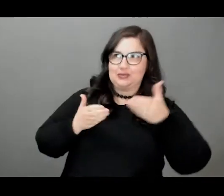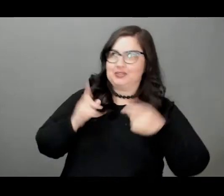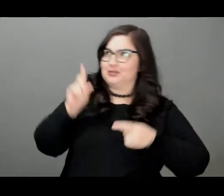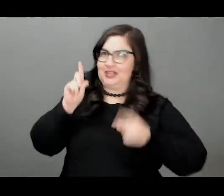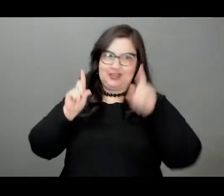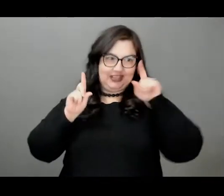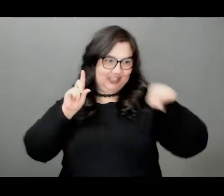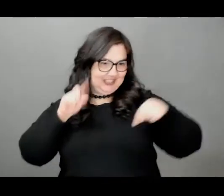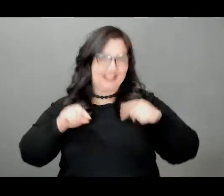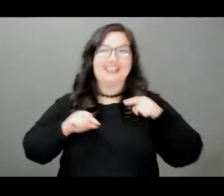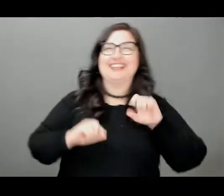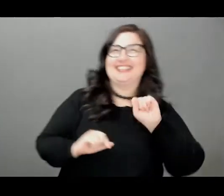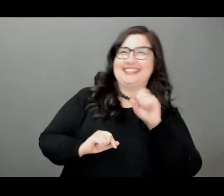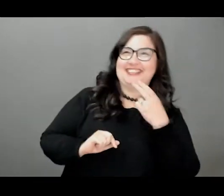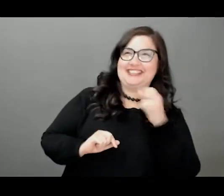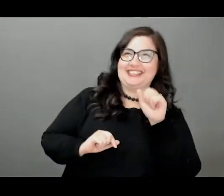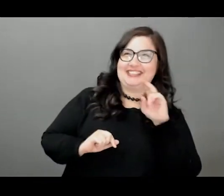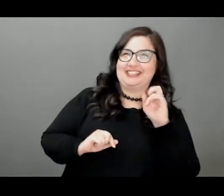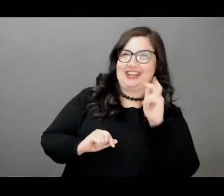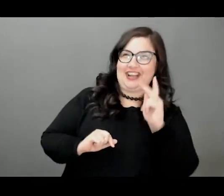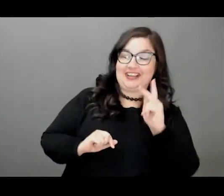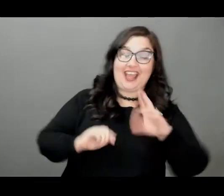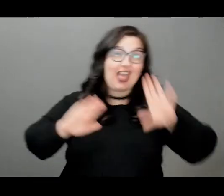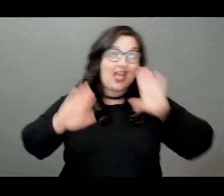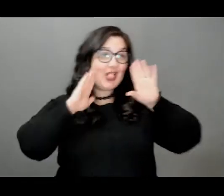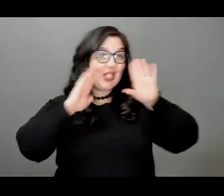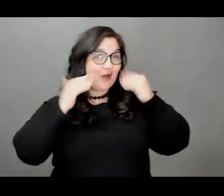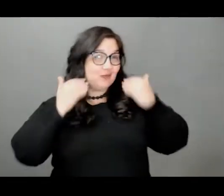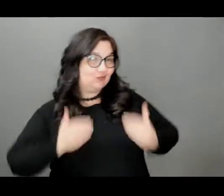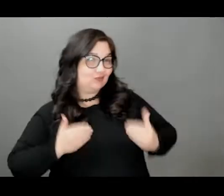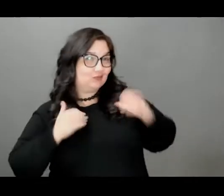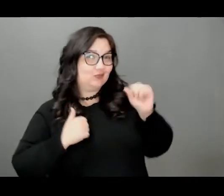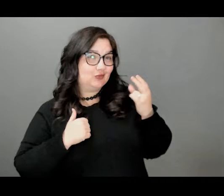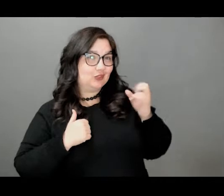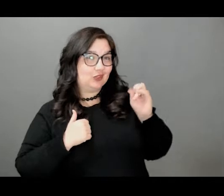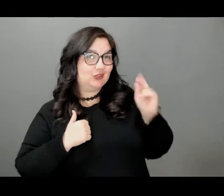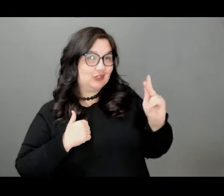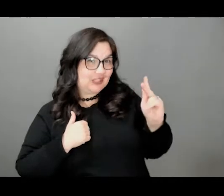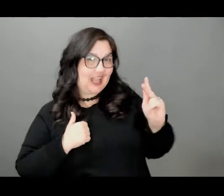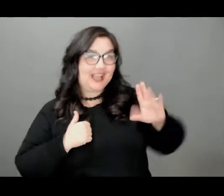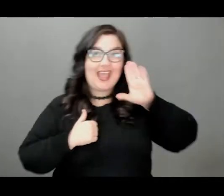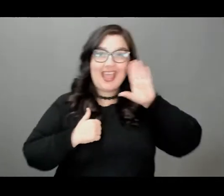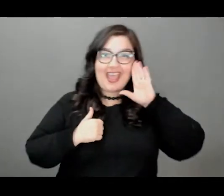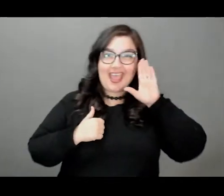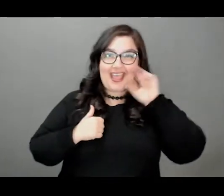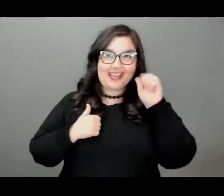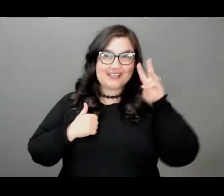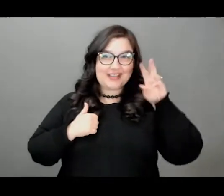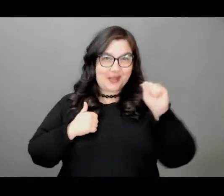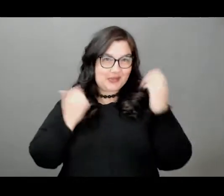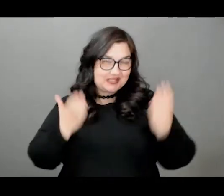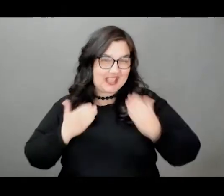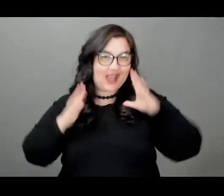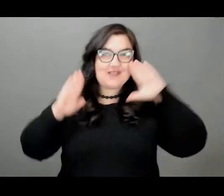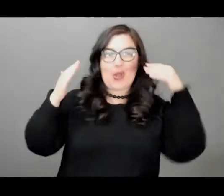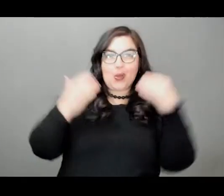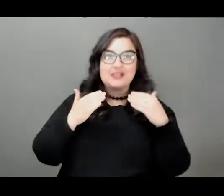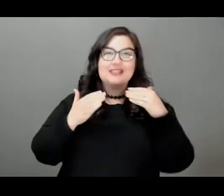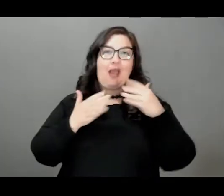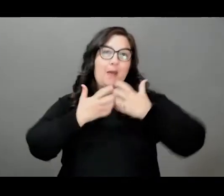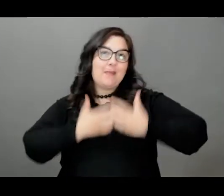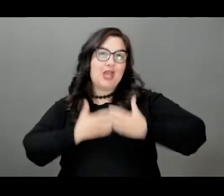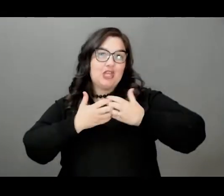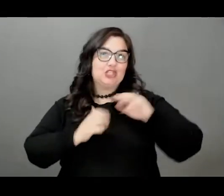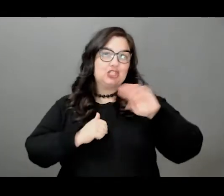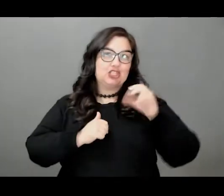Nathan Peck, and I want to introduce host here, Shashank. Hey everyone, Shashank here, also a